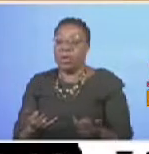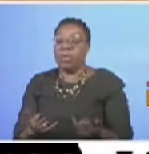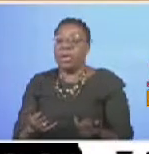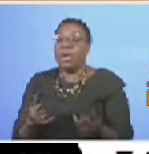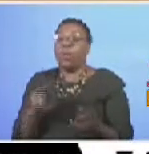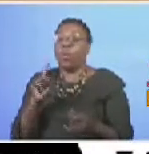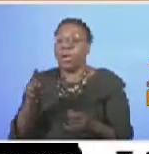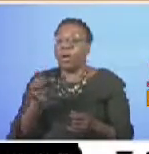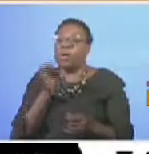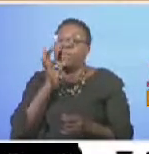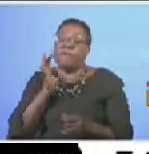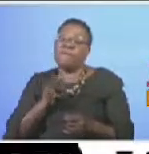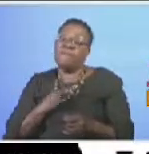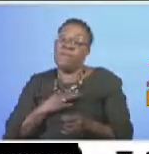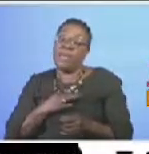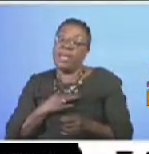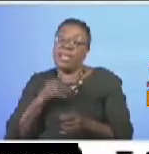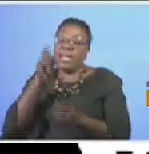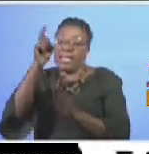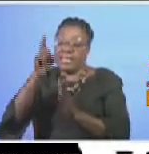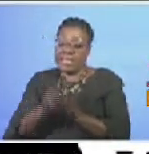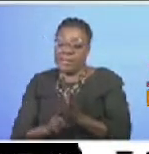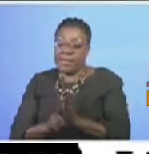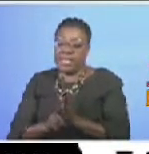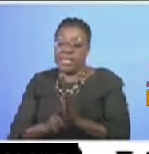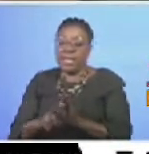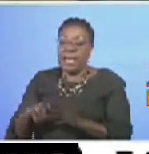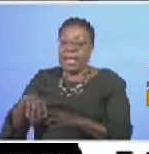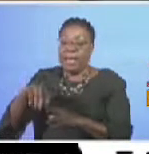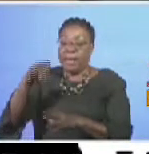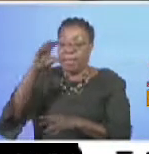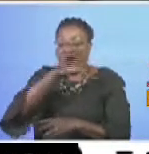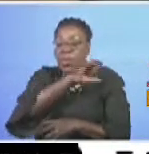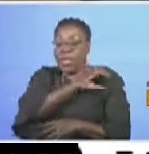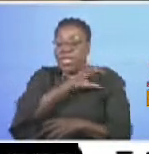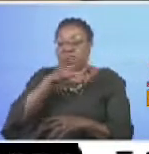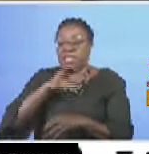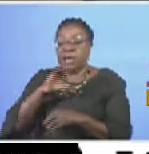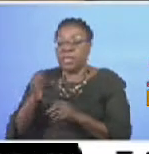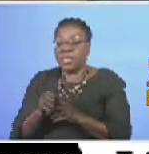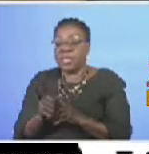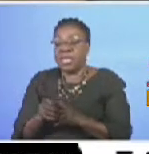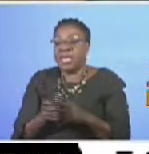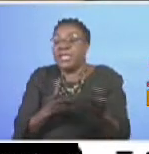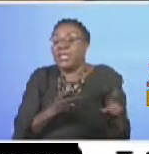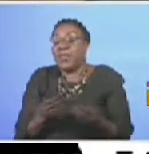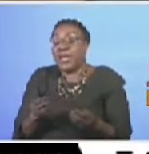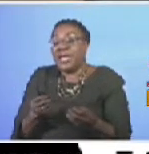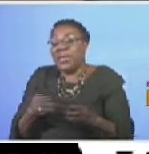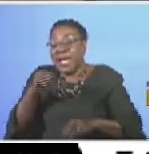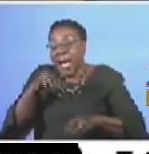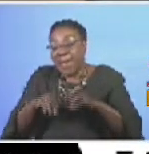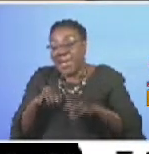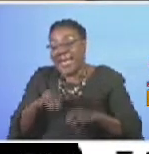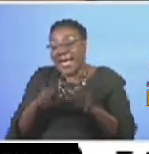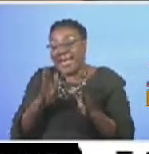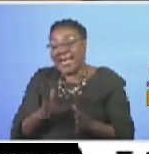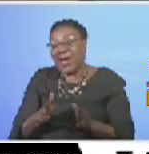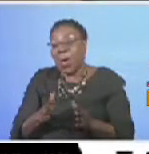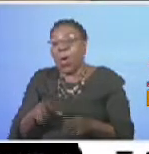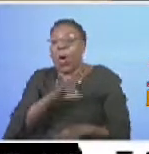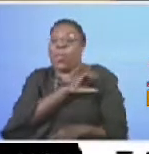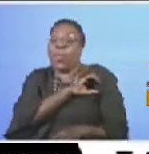law enforcement was not Ismella Davis-Delancey's first option. I wanted to be a mechanic or a police